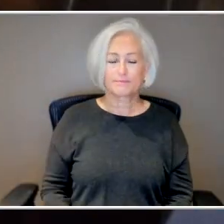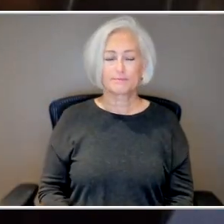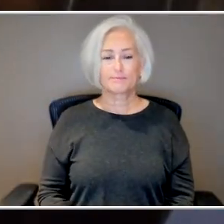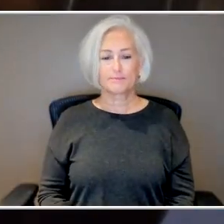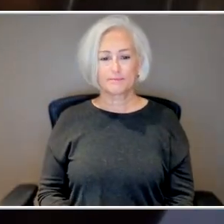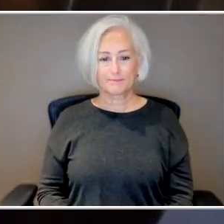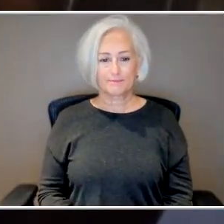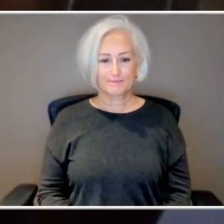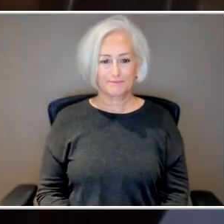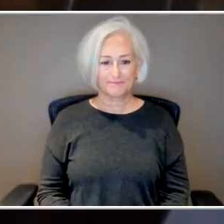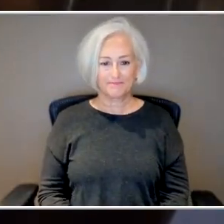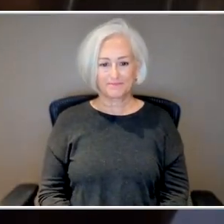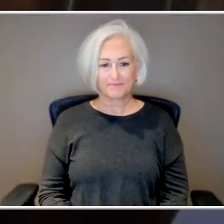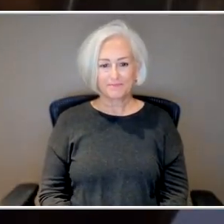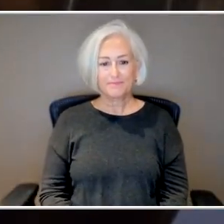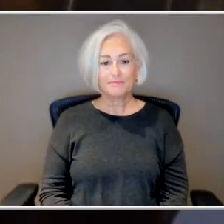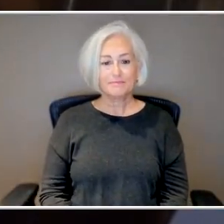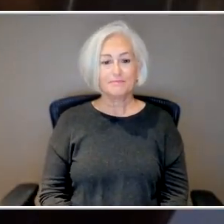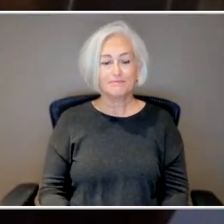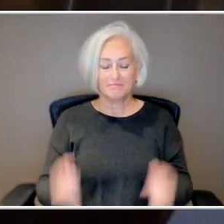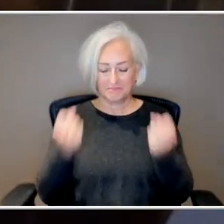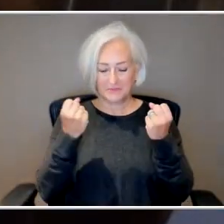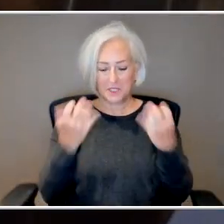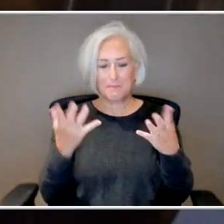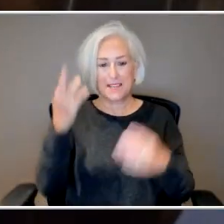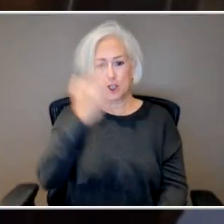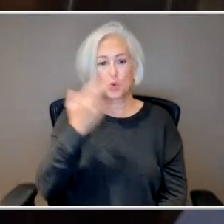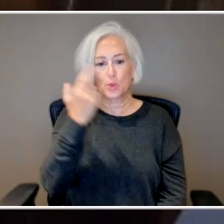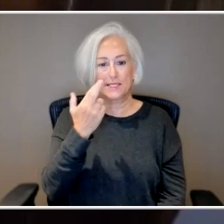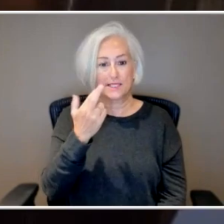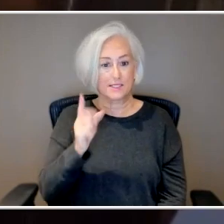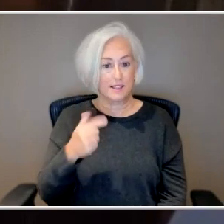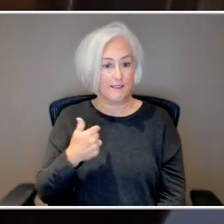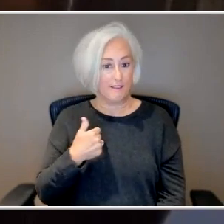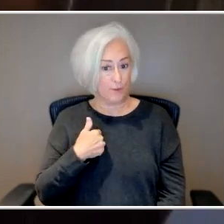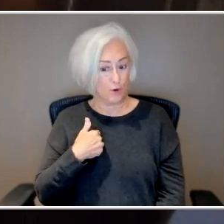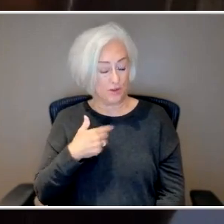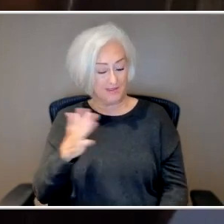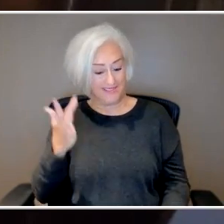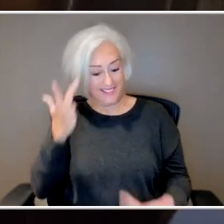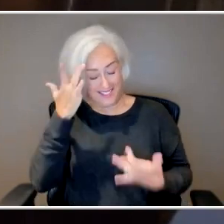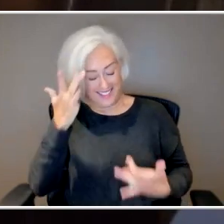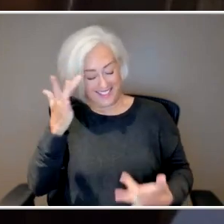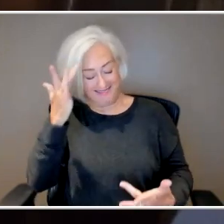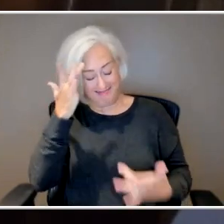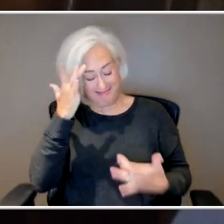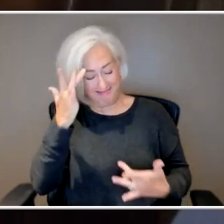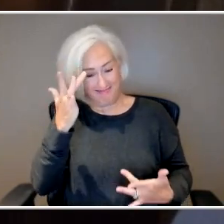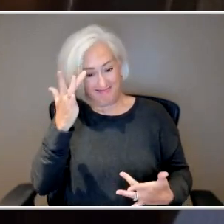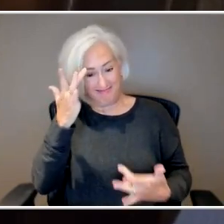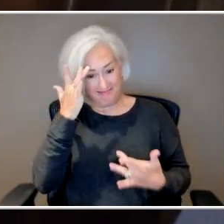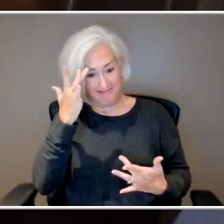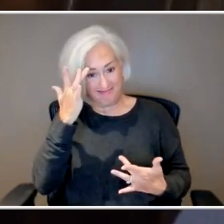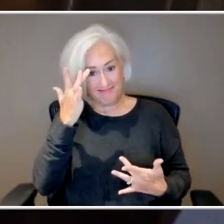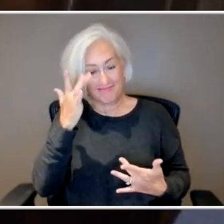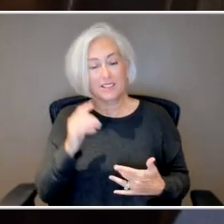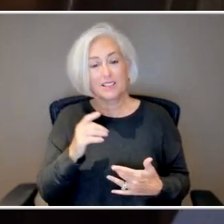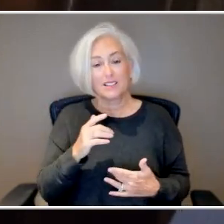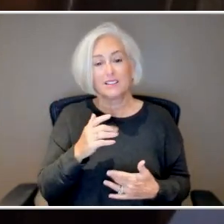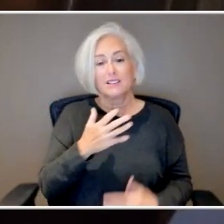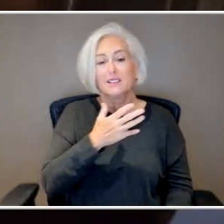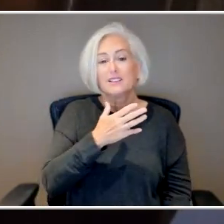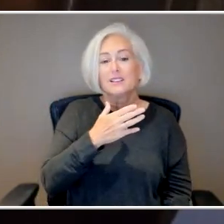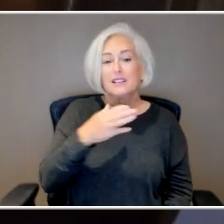Well, multiple reasons. First of all, I was very sick, and it's